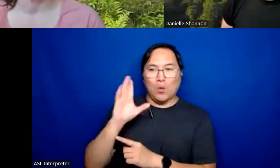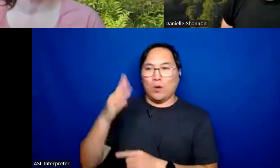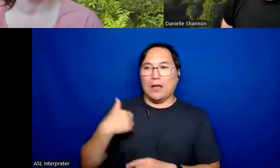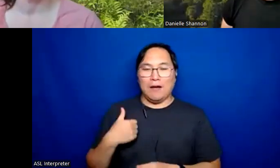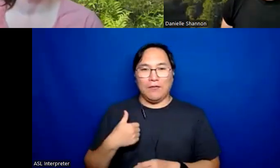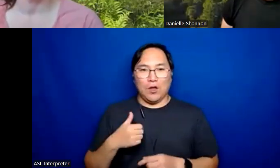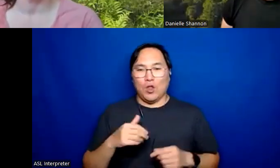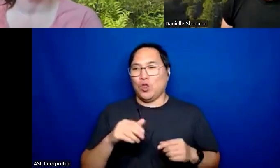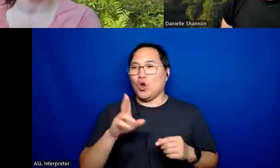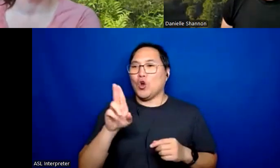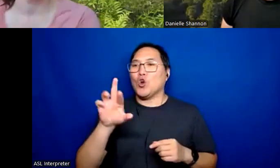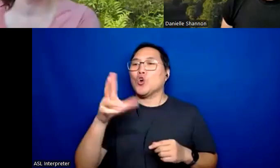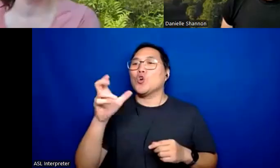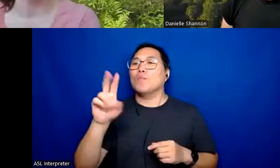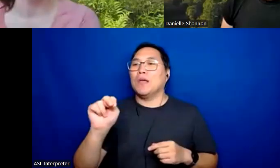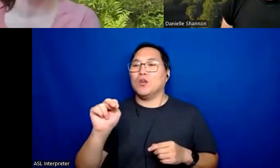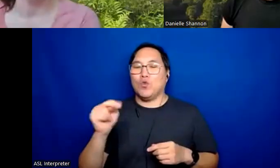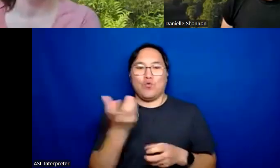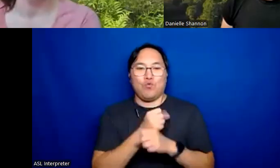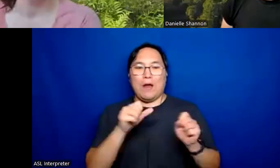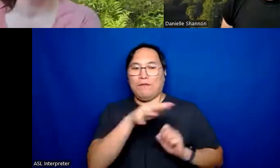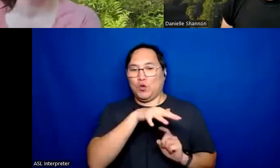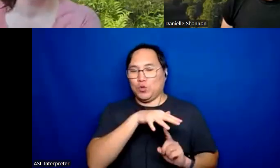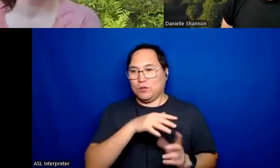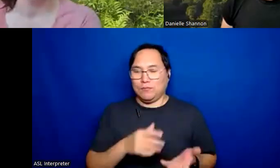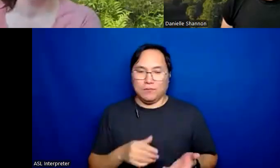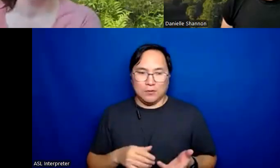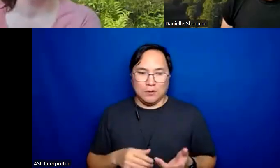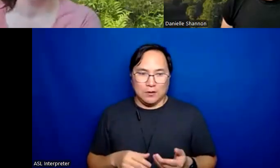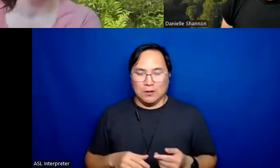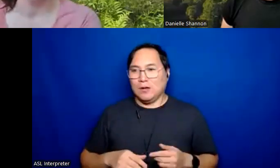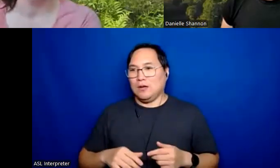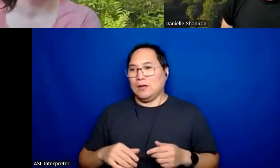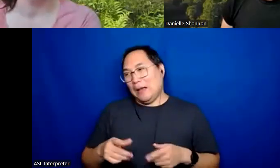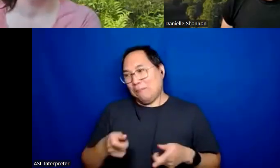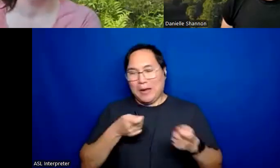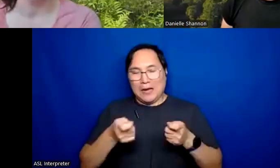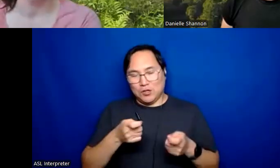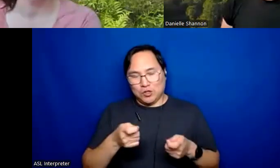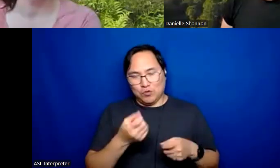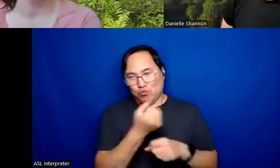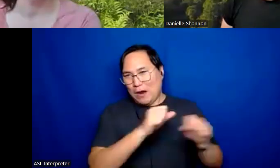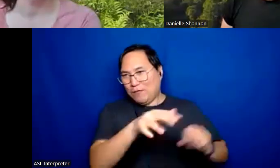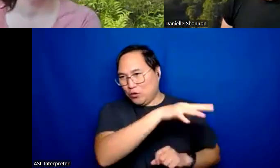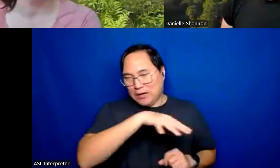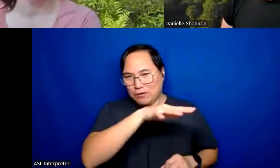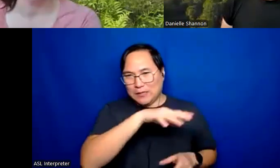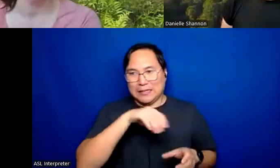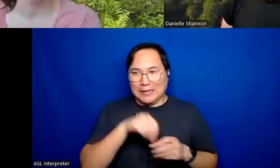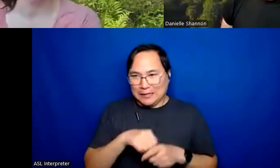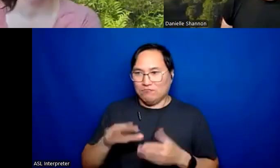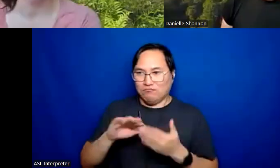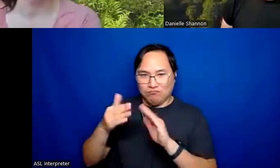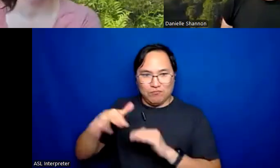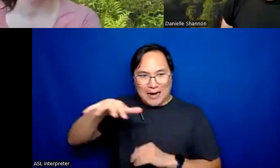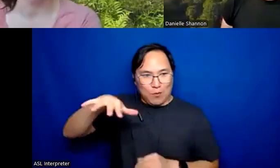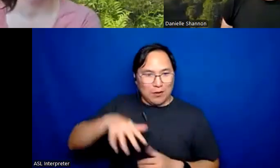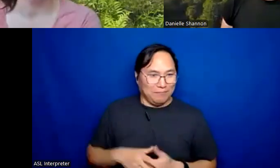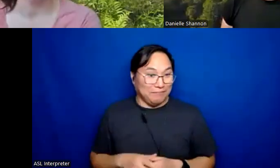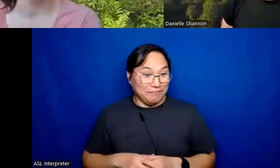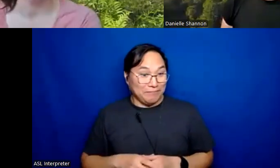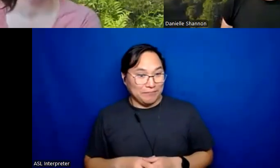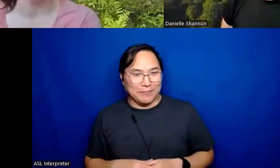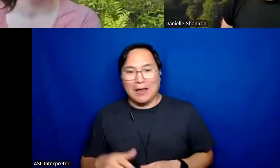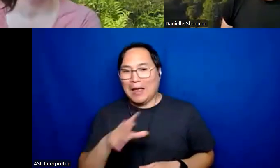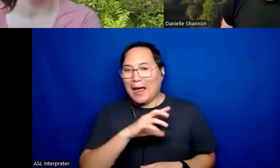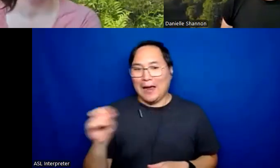refuge conversation about, finding refuge in suburbia, managing forests in urban areas. And I also